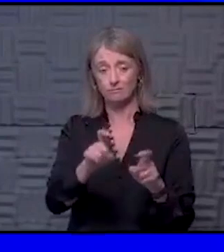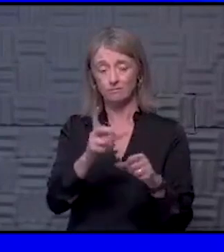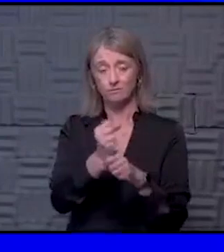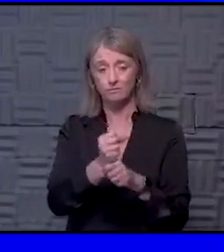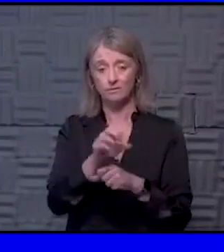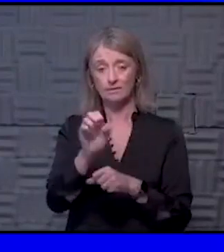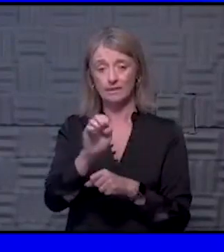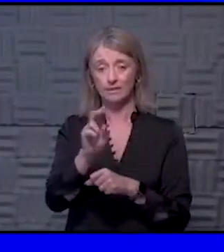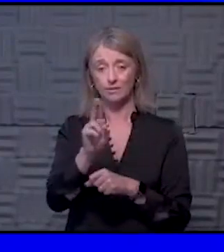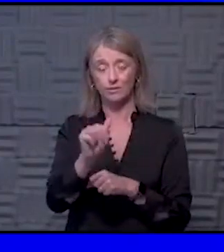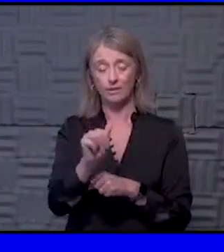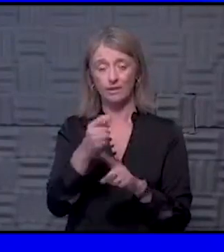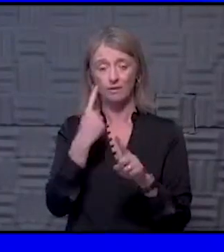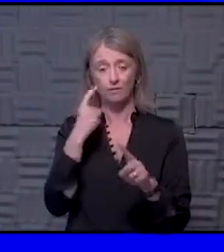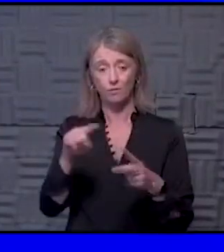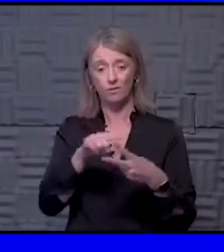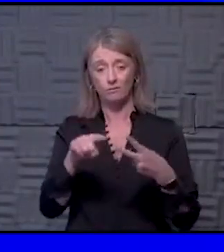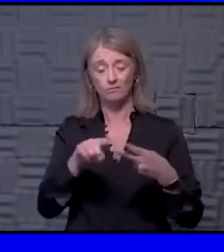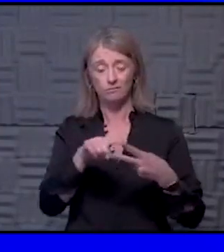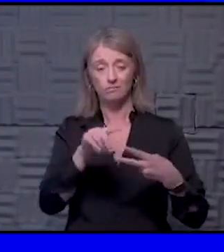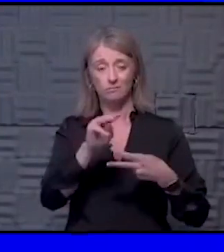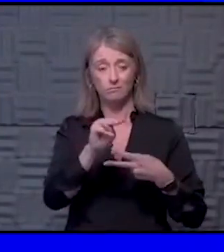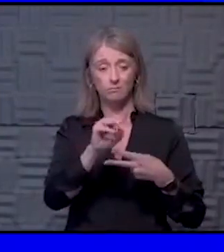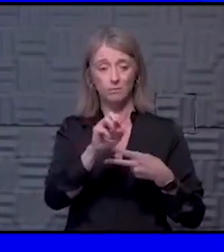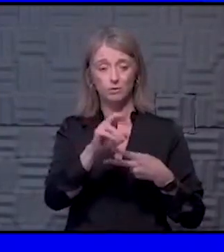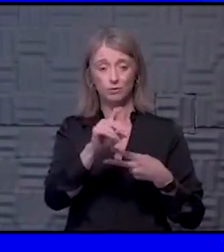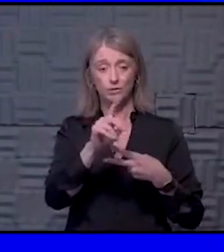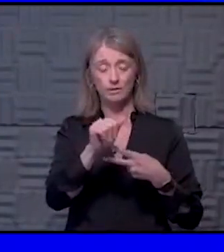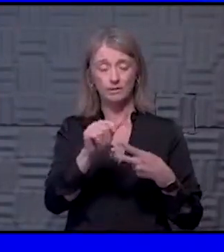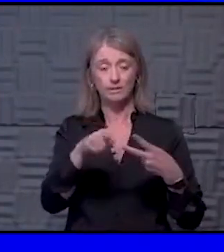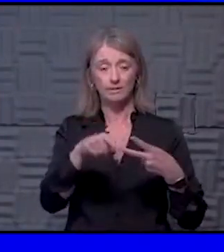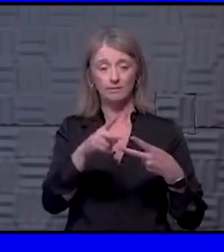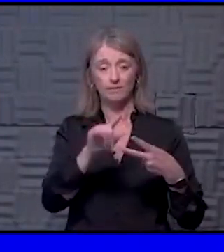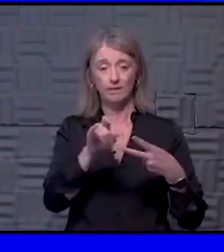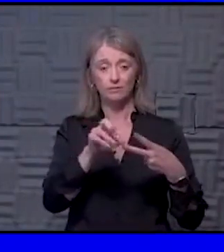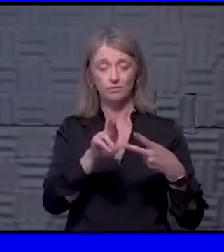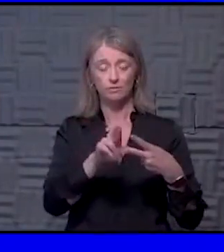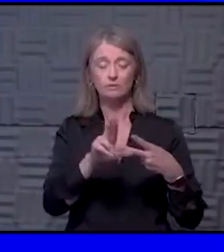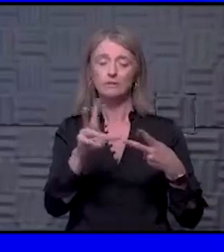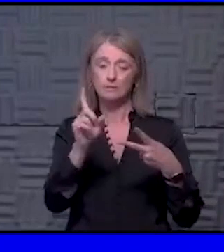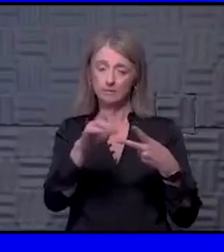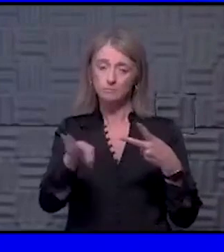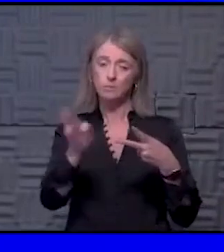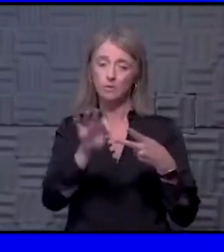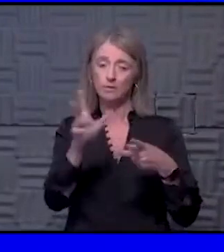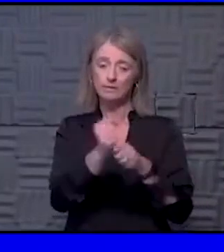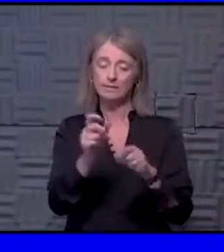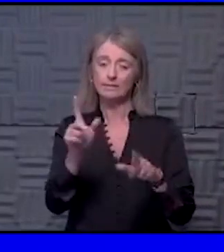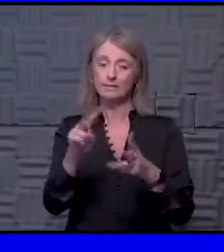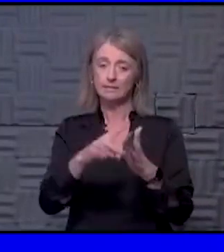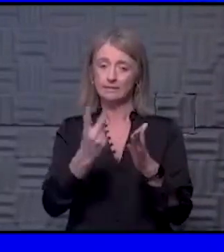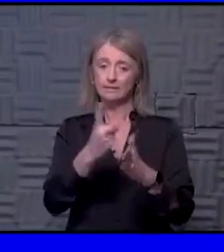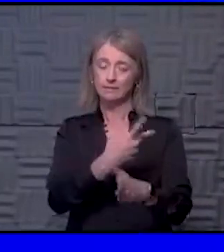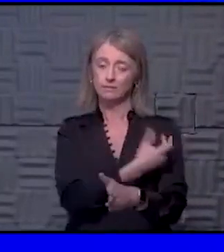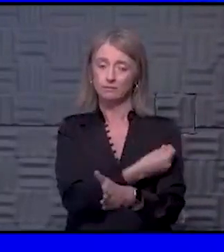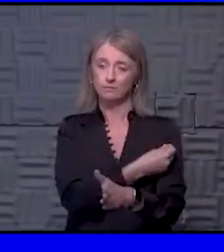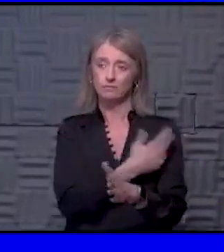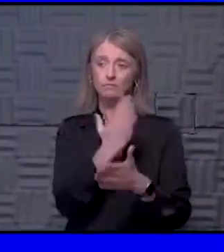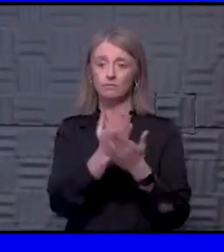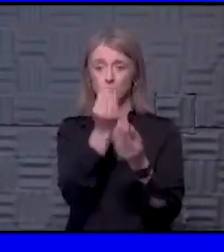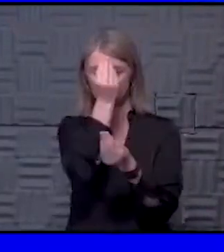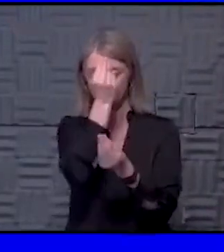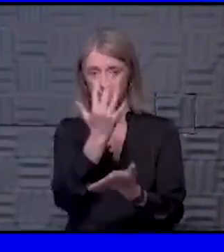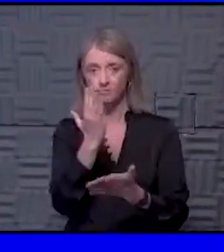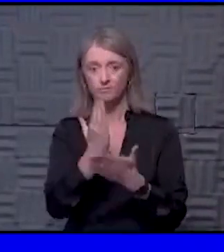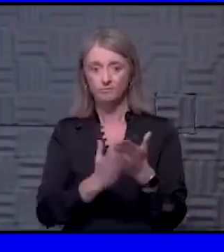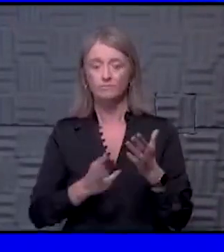the EUA for Moderna and Pfizer really relied on that 2 doses. So still get your second dose, but there's information signaling that maybe